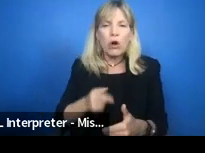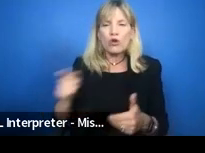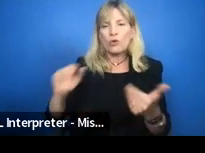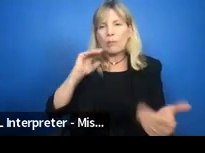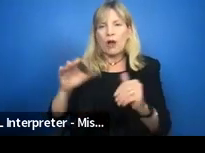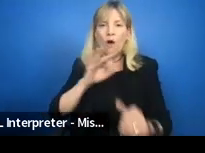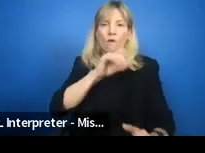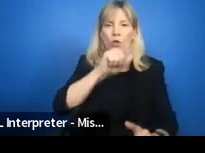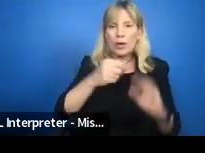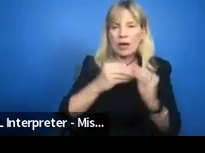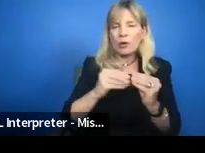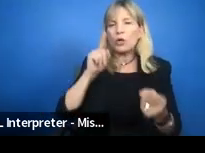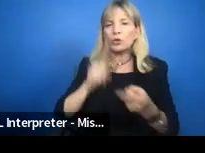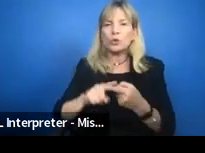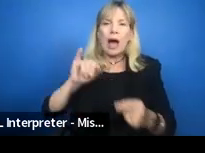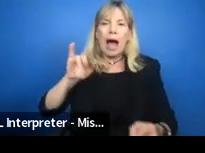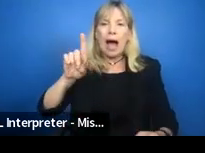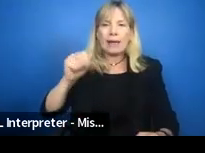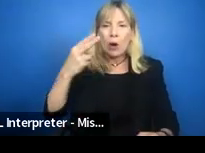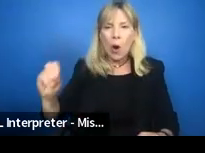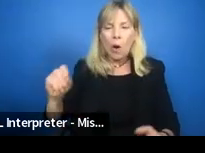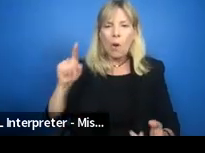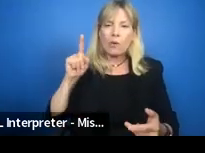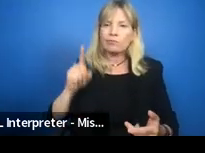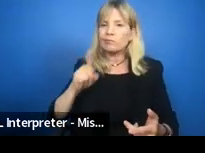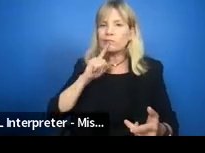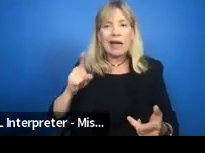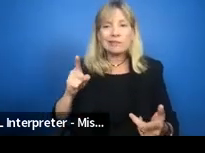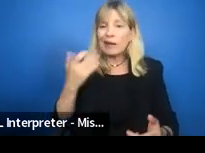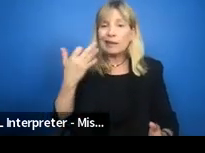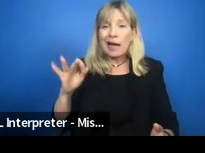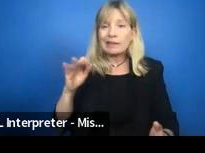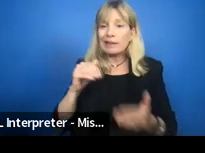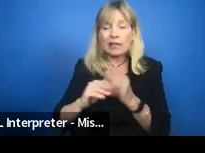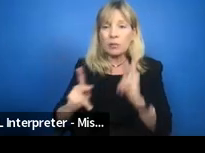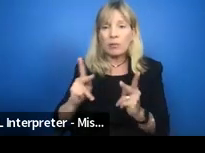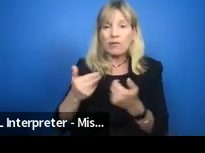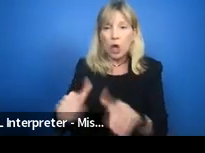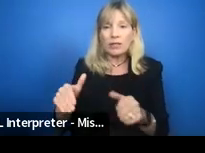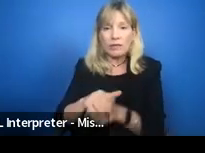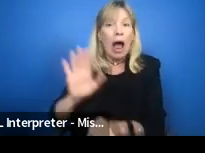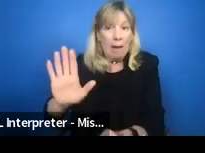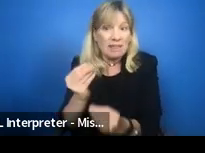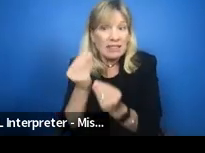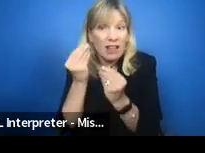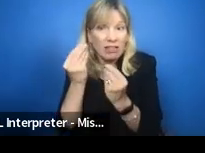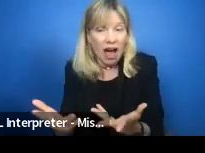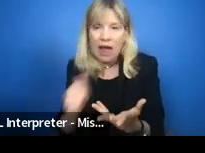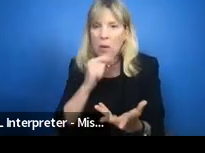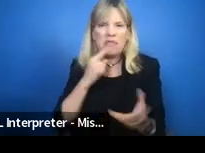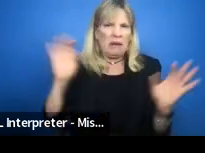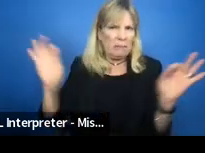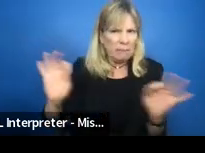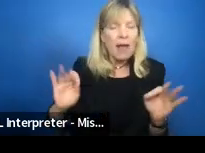Florida numbers to those in Idaho, where only 19,000 people have lost coverage, which still a lot. I don't want to minimize that, but